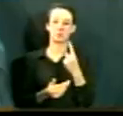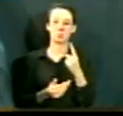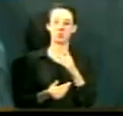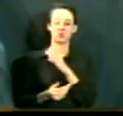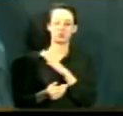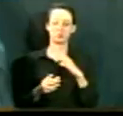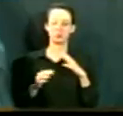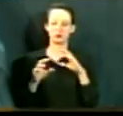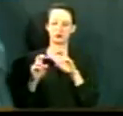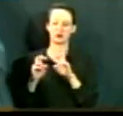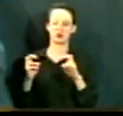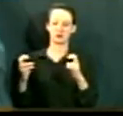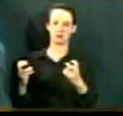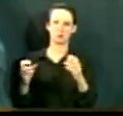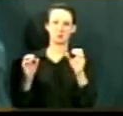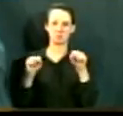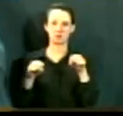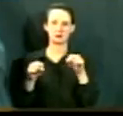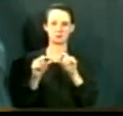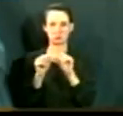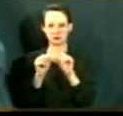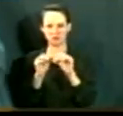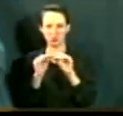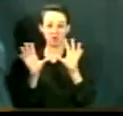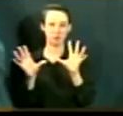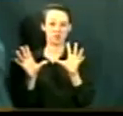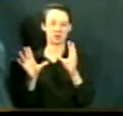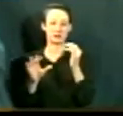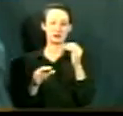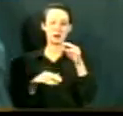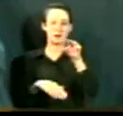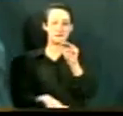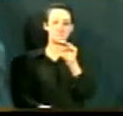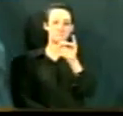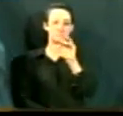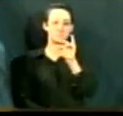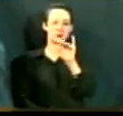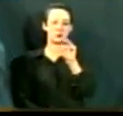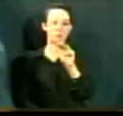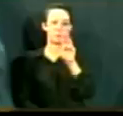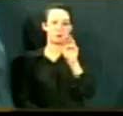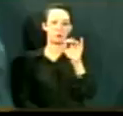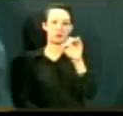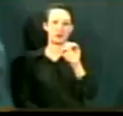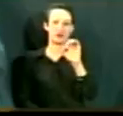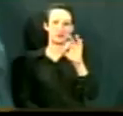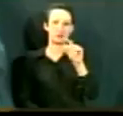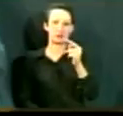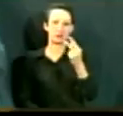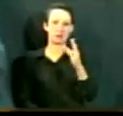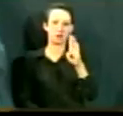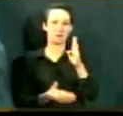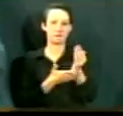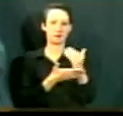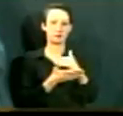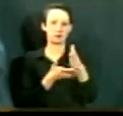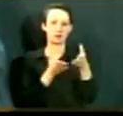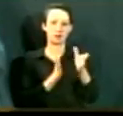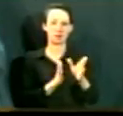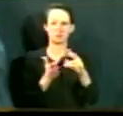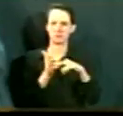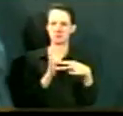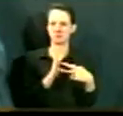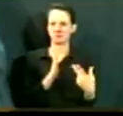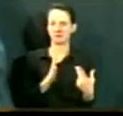me what minimum if the budget allows means? Mr. McWhorter, do you want to address